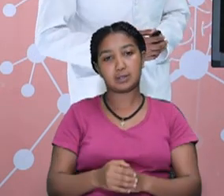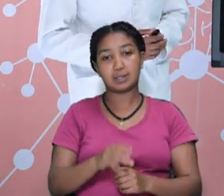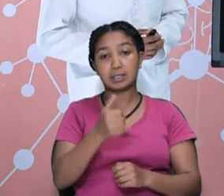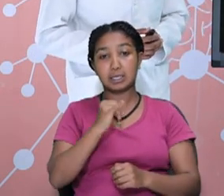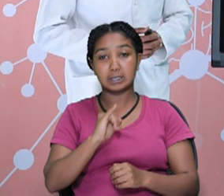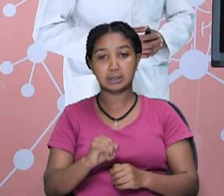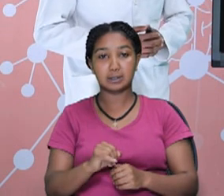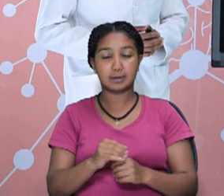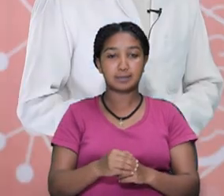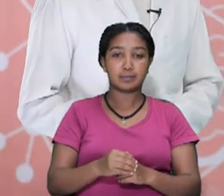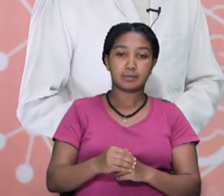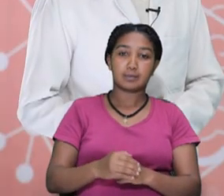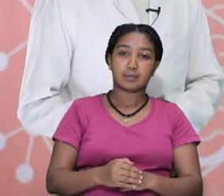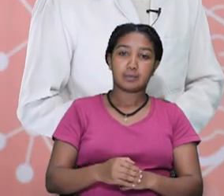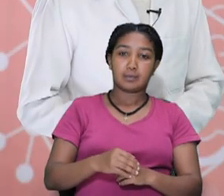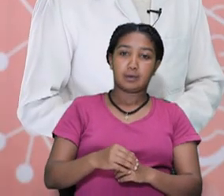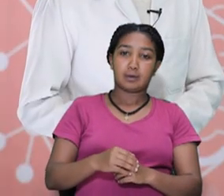The other is algae fungi relationship.